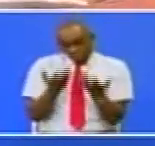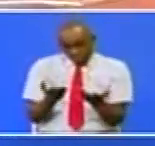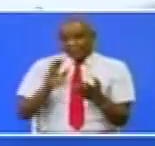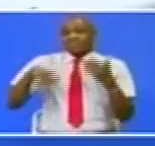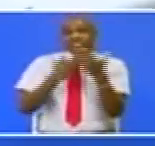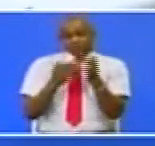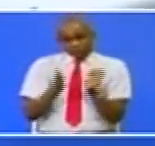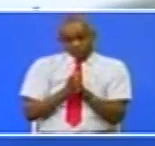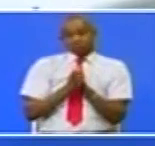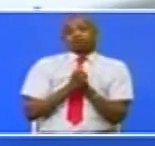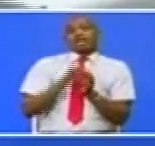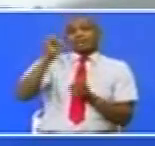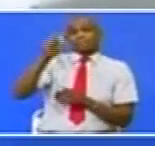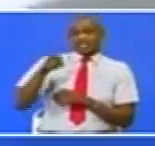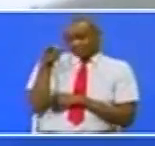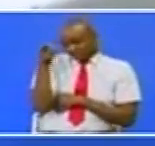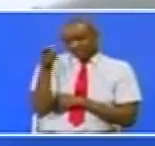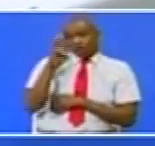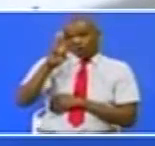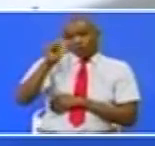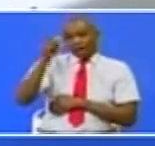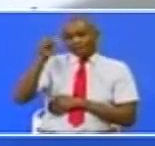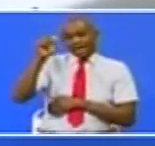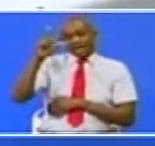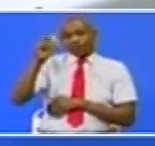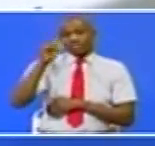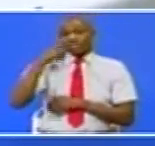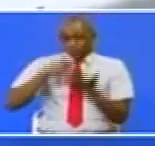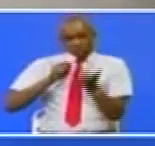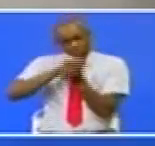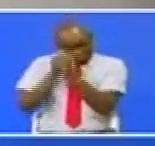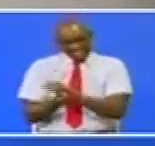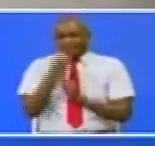by Kiminini Member of Parliament Chris Wamalwa, seeking the reversal of the